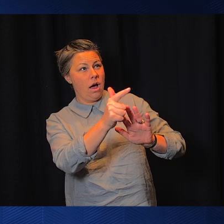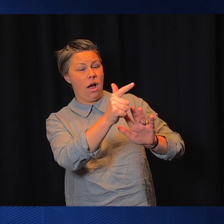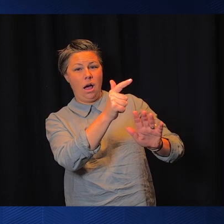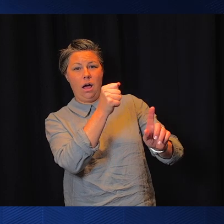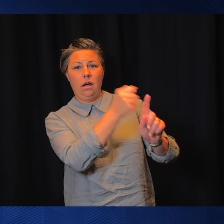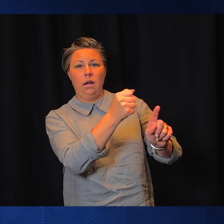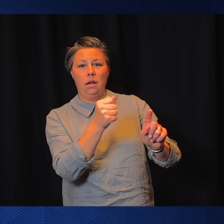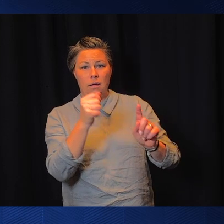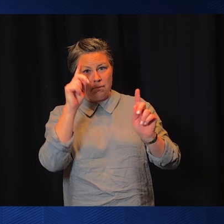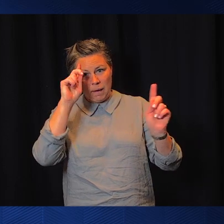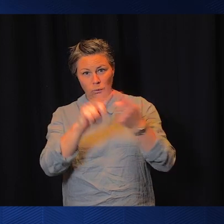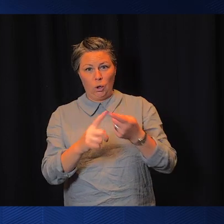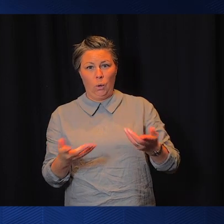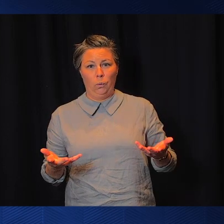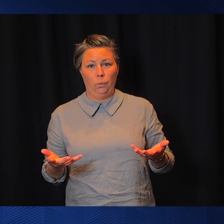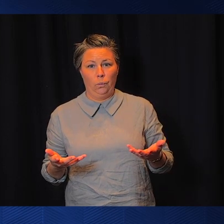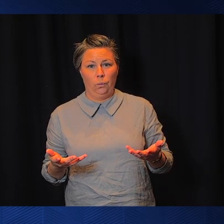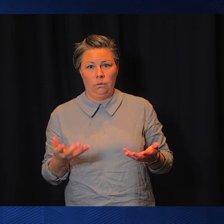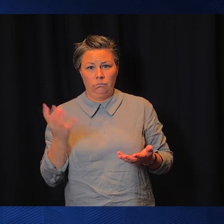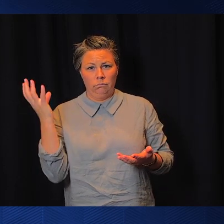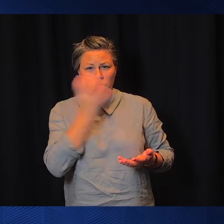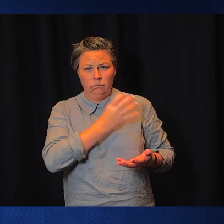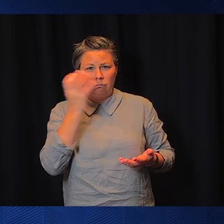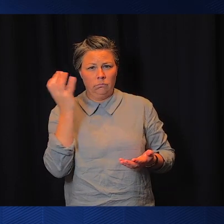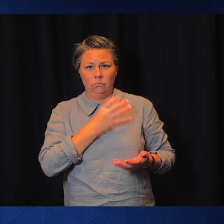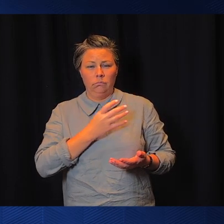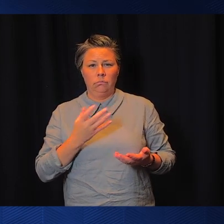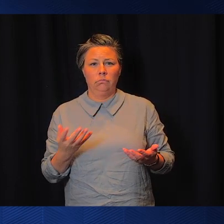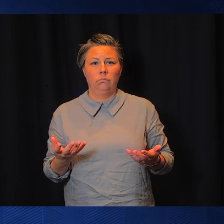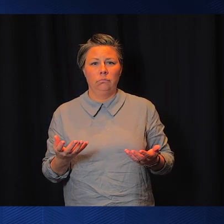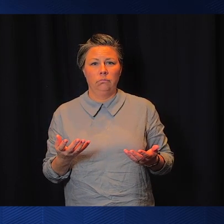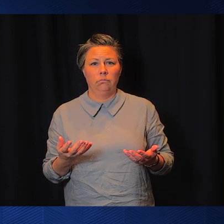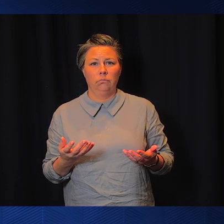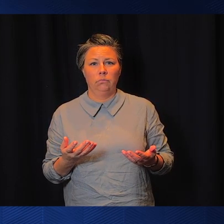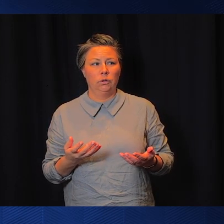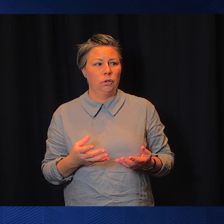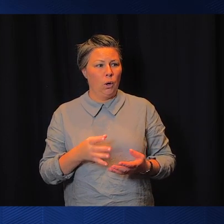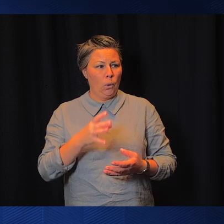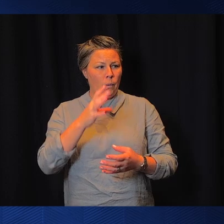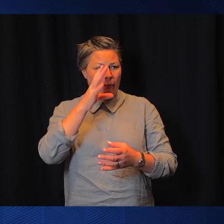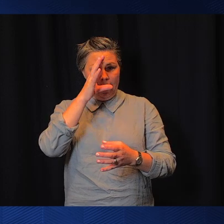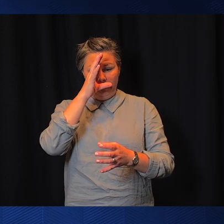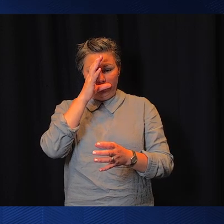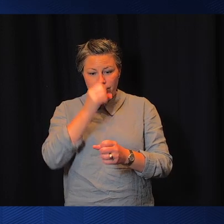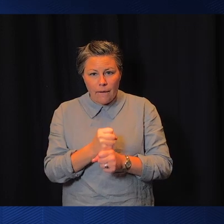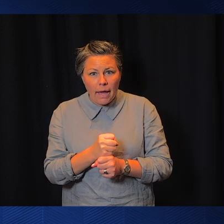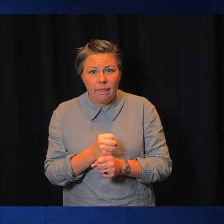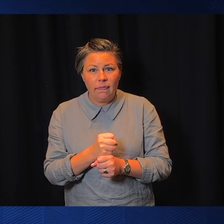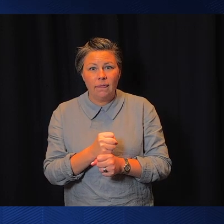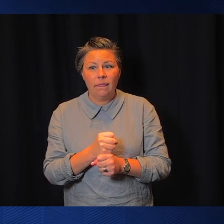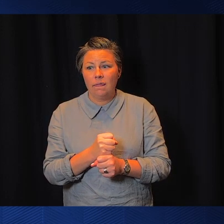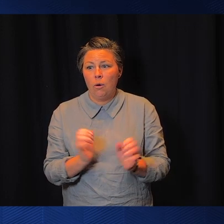how big it was. And when you're talking about Sikas talking about faith, that's the only thing that they could resort